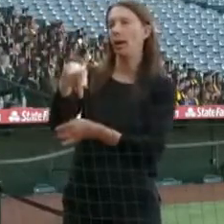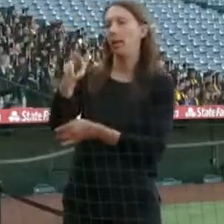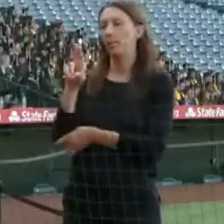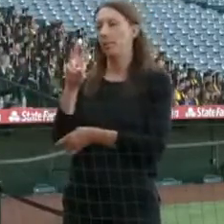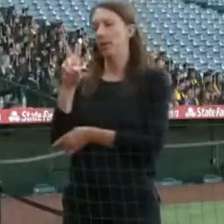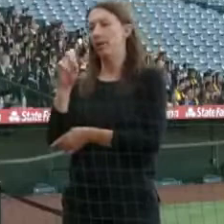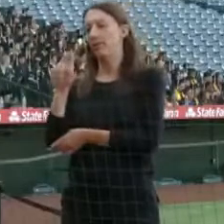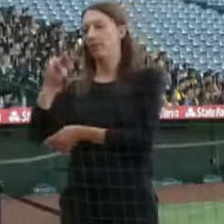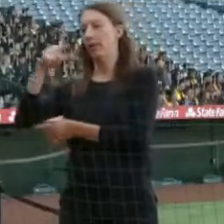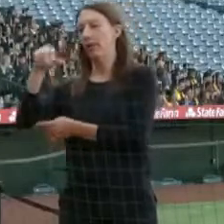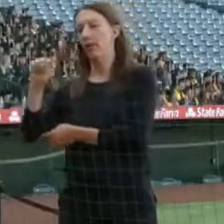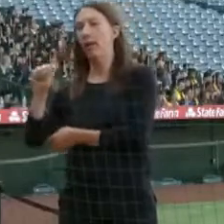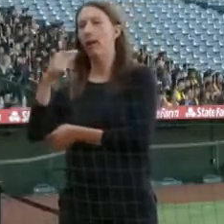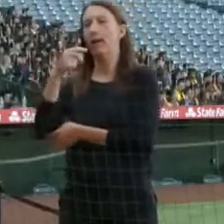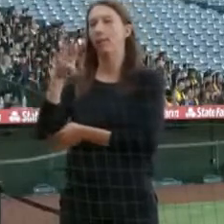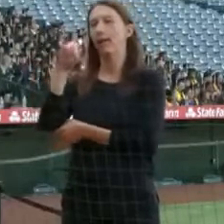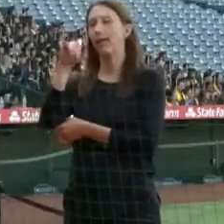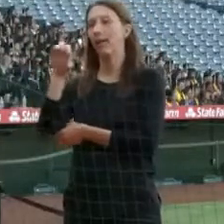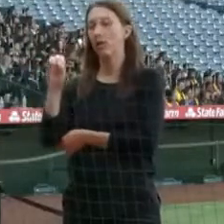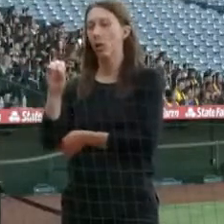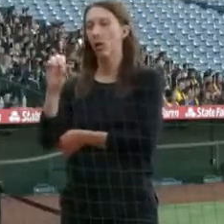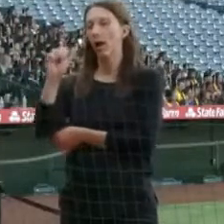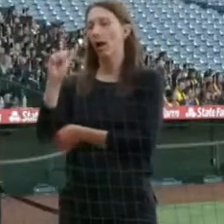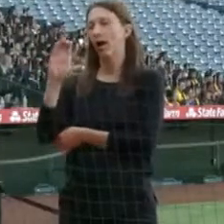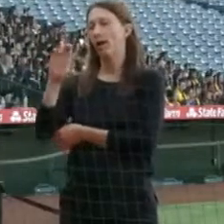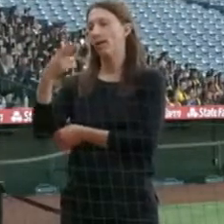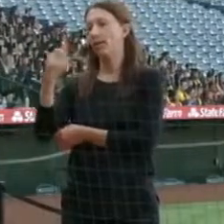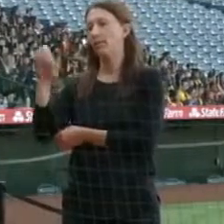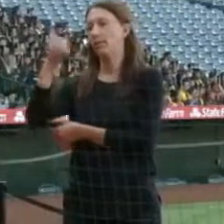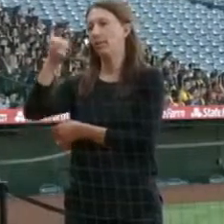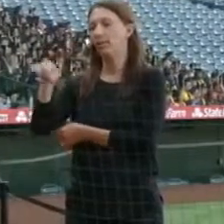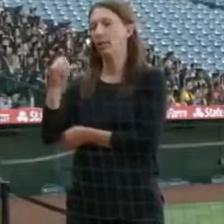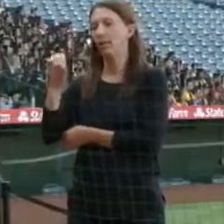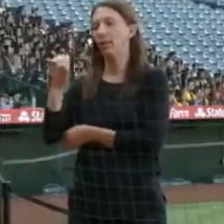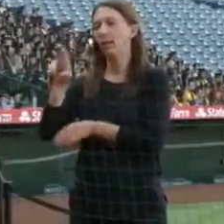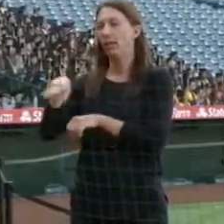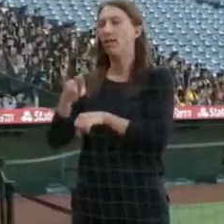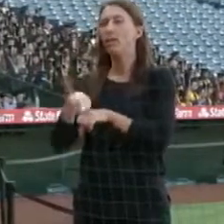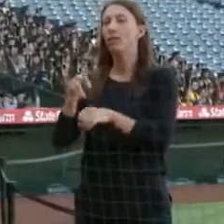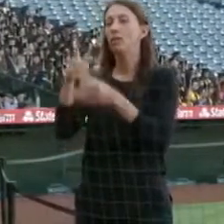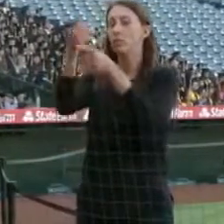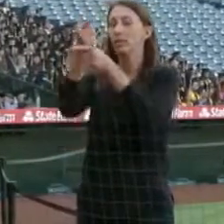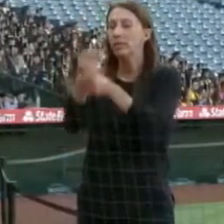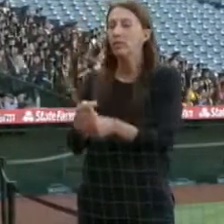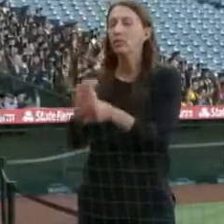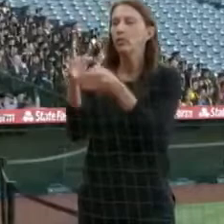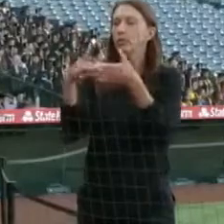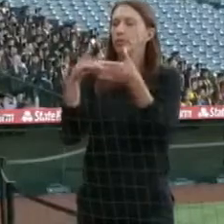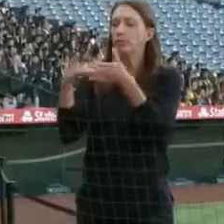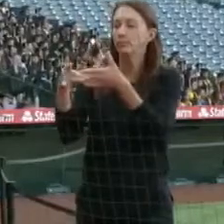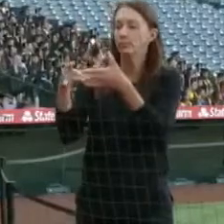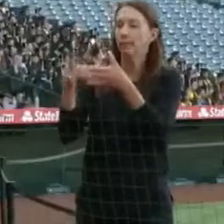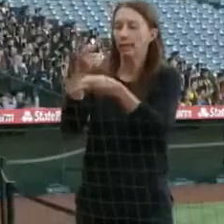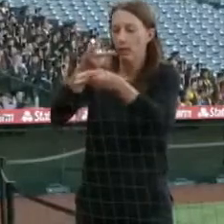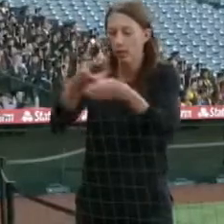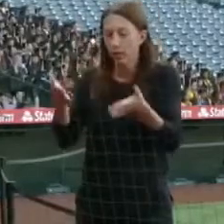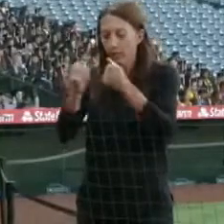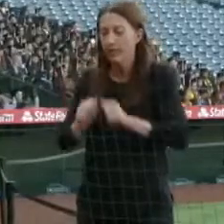the Ahashimen Wayenyo nations, the original stewards and traditional caretakers of this